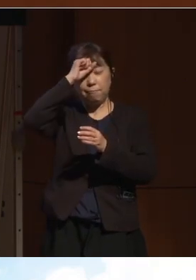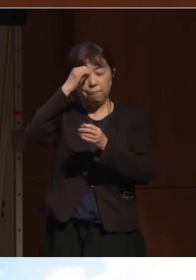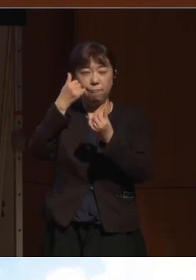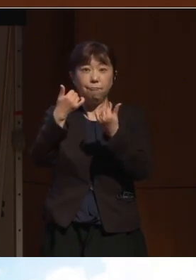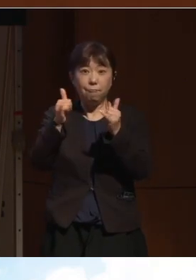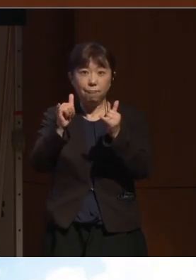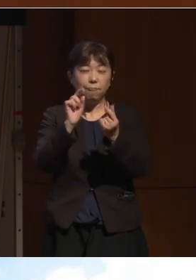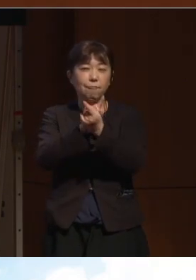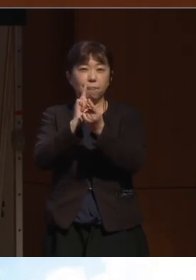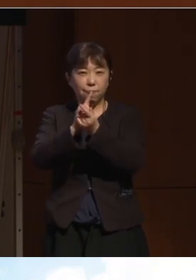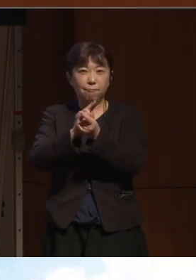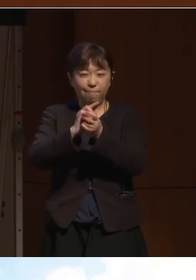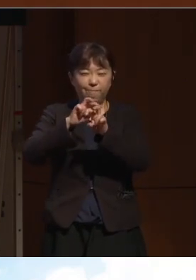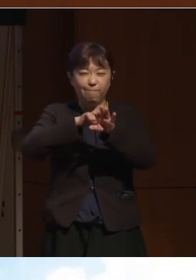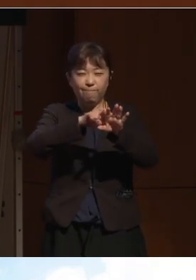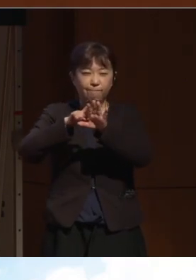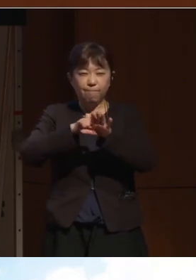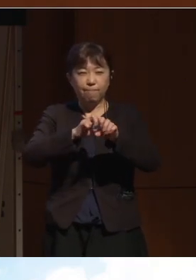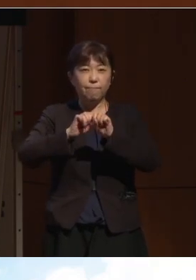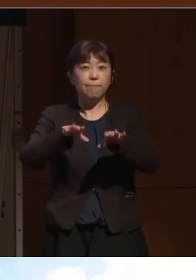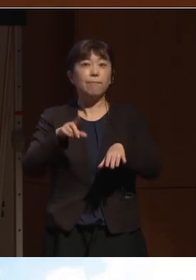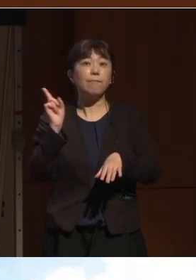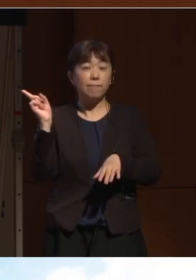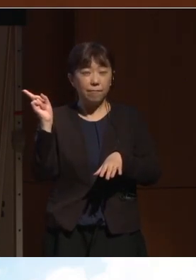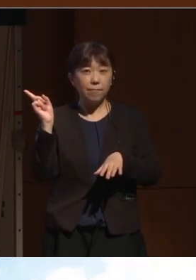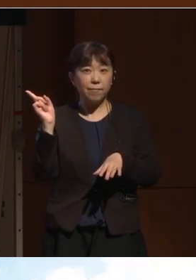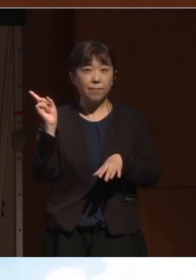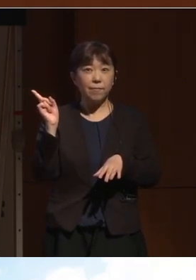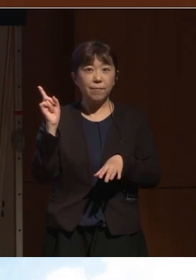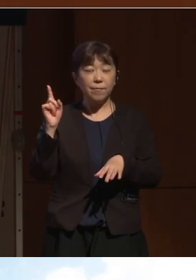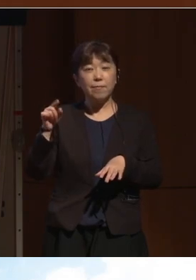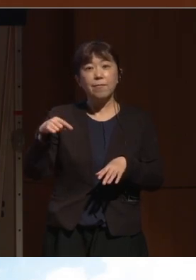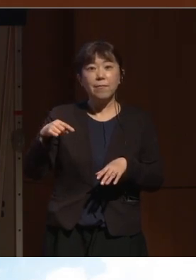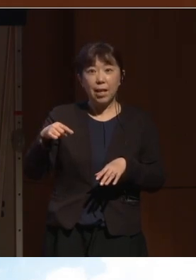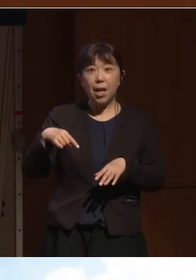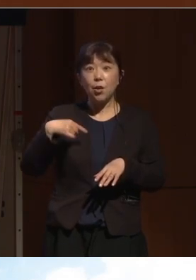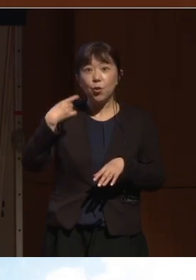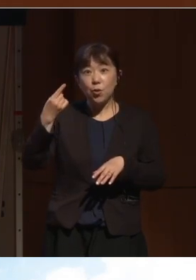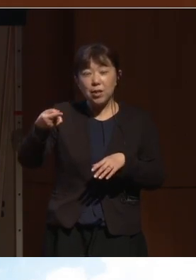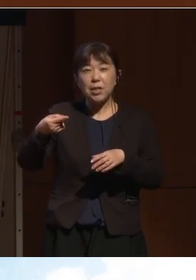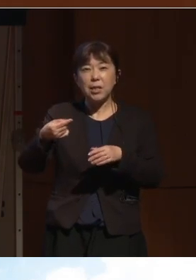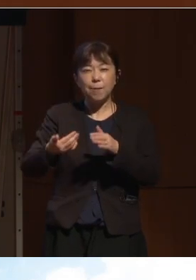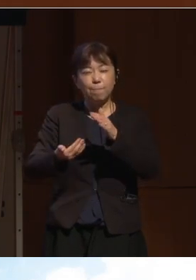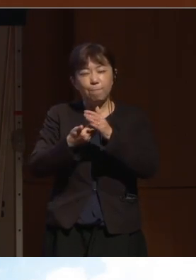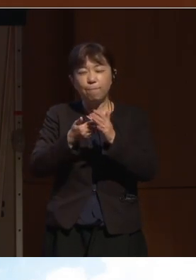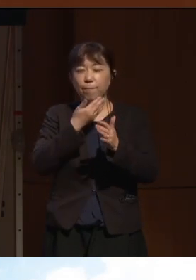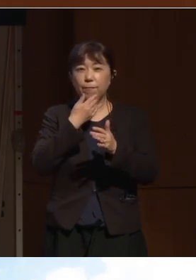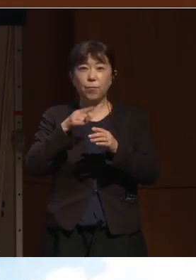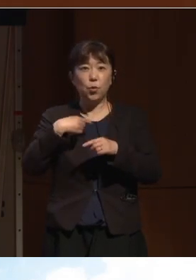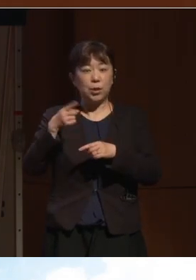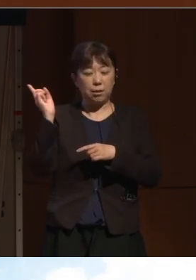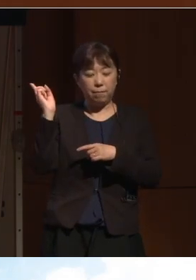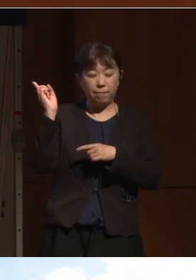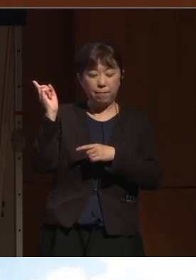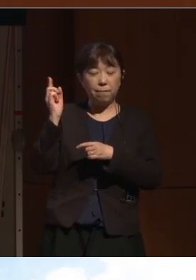the next slide. But it was also critical for demonstrating that 10 proposed treatments, hydroxychloroquine,